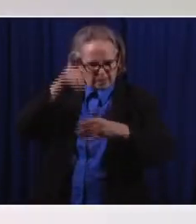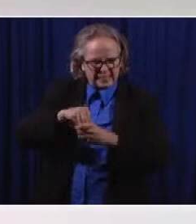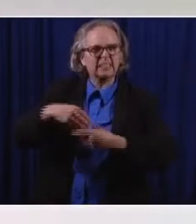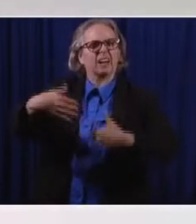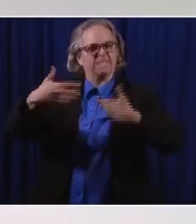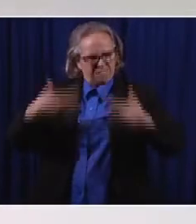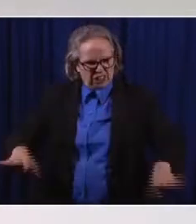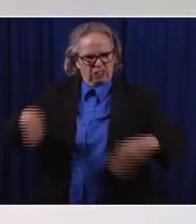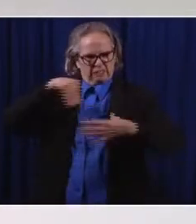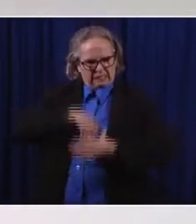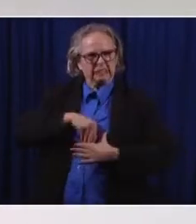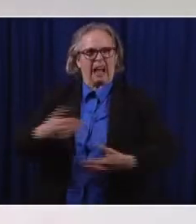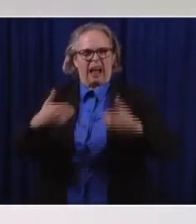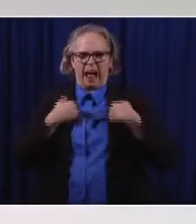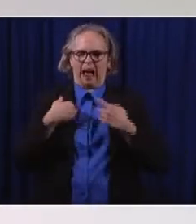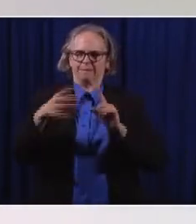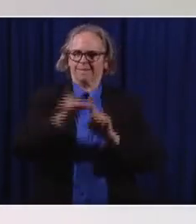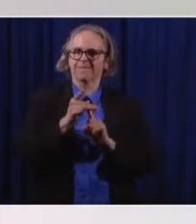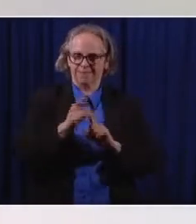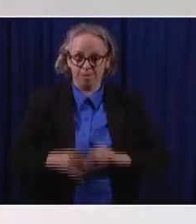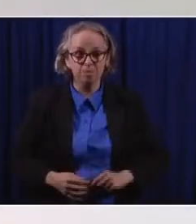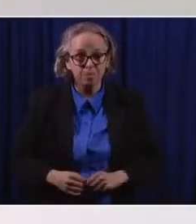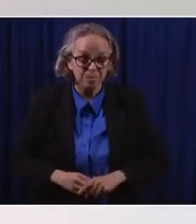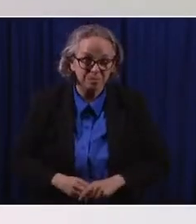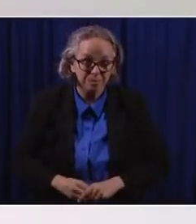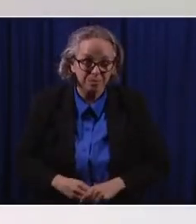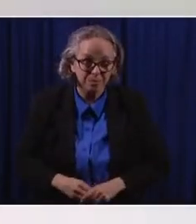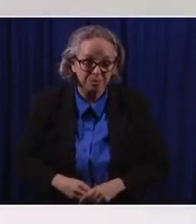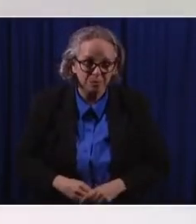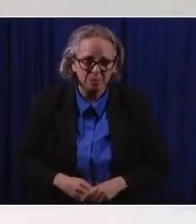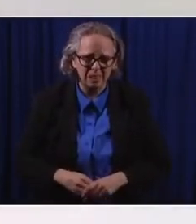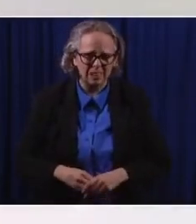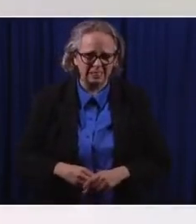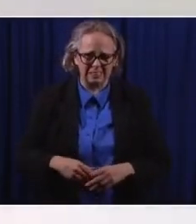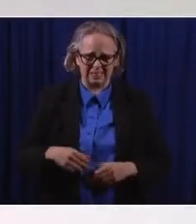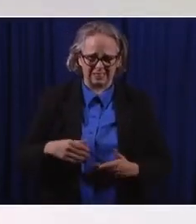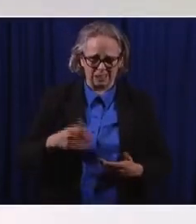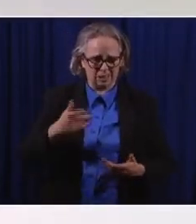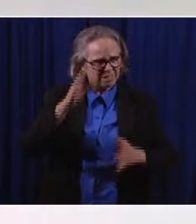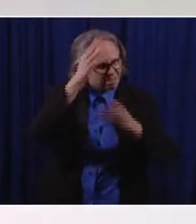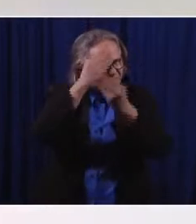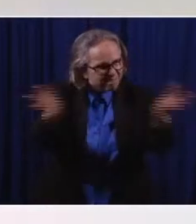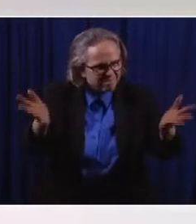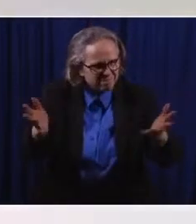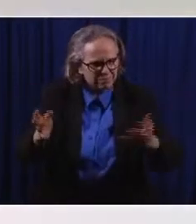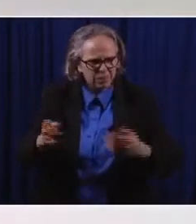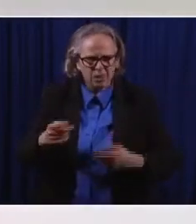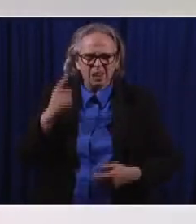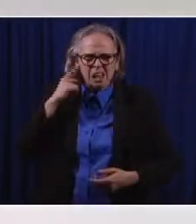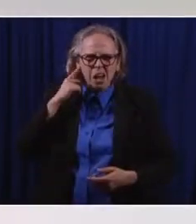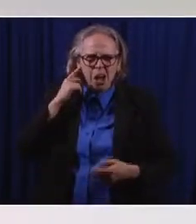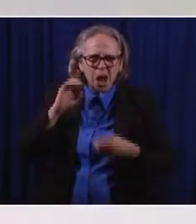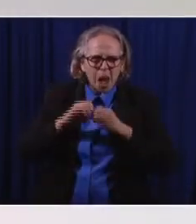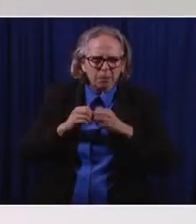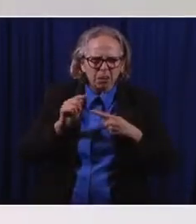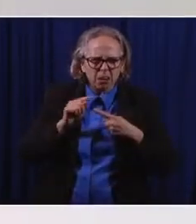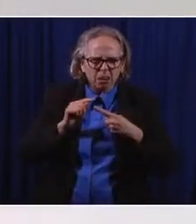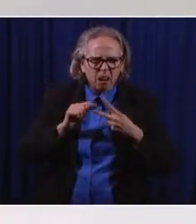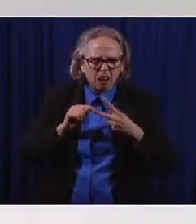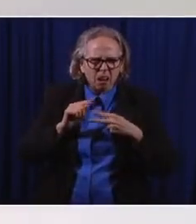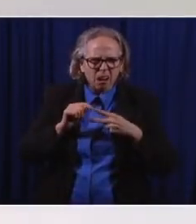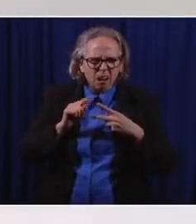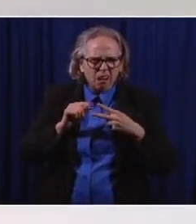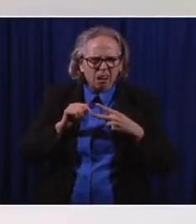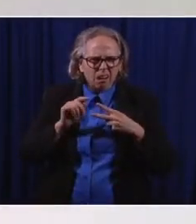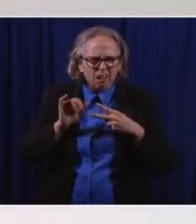2.9%. And just a note of a sort of reminder to folks thinking about those antibody results, we now understand that the